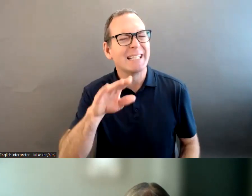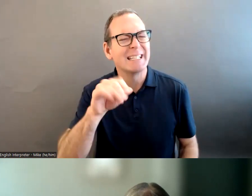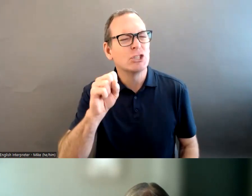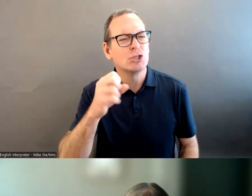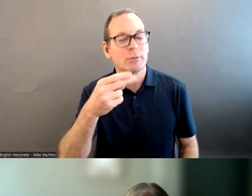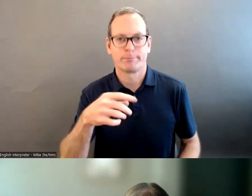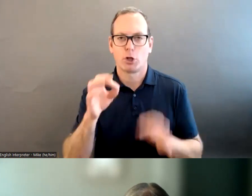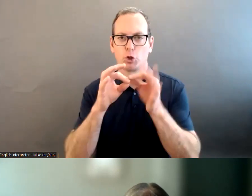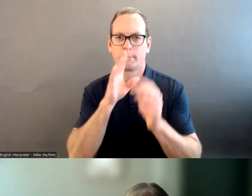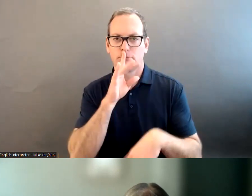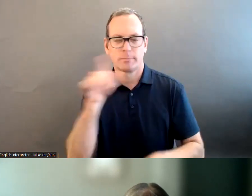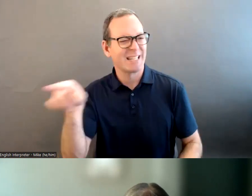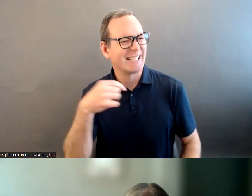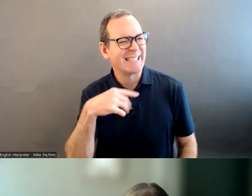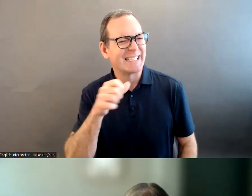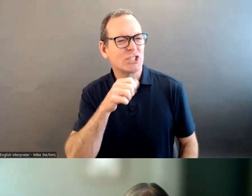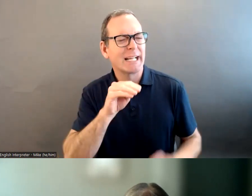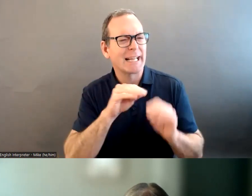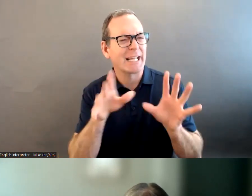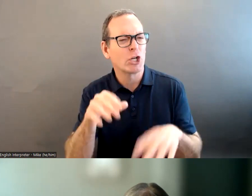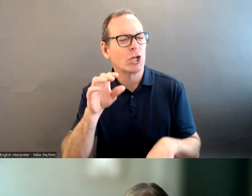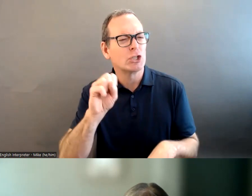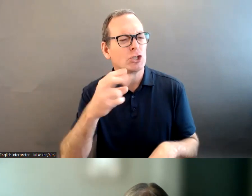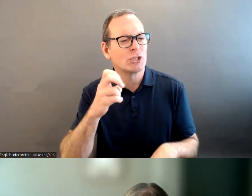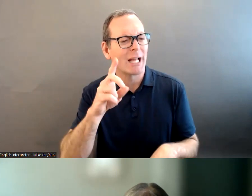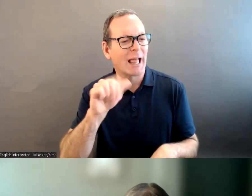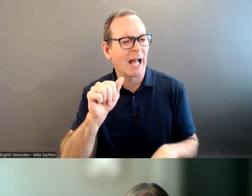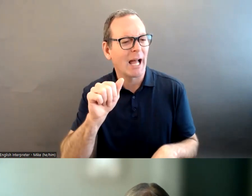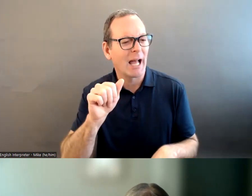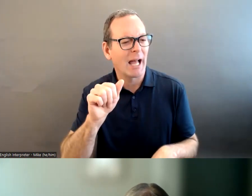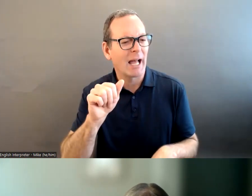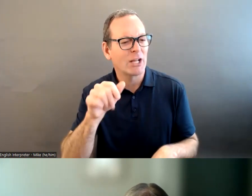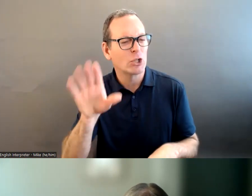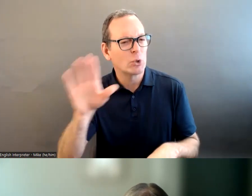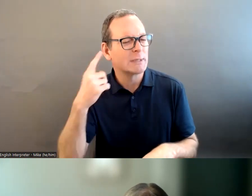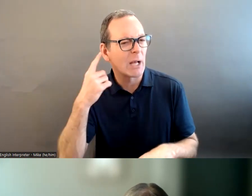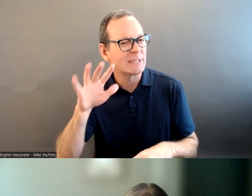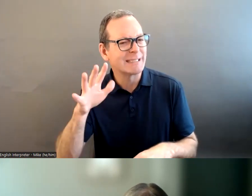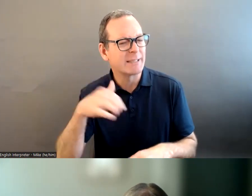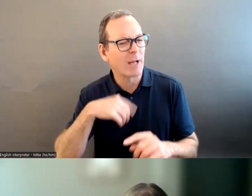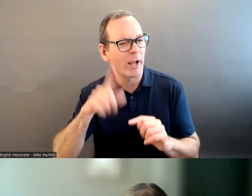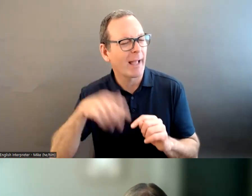clear and it's a little hard to understand. I don't know if you can adjust your audio.